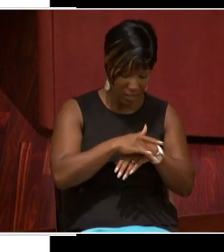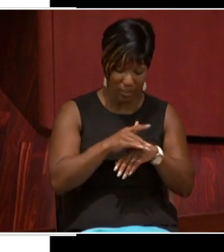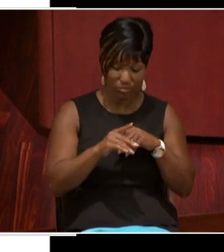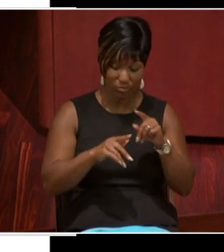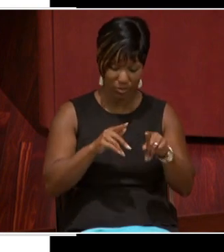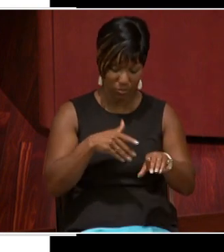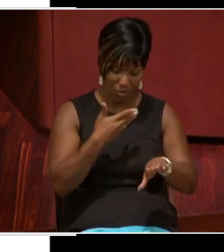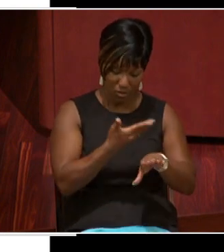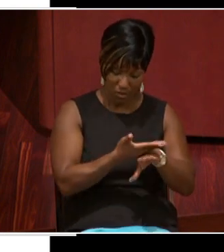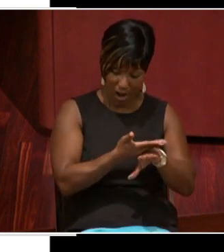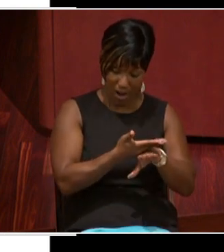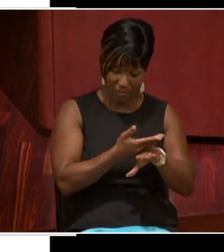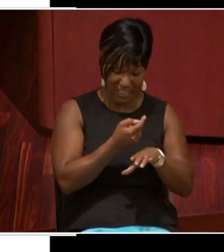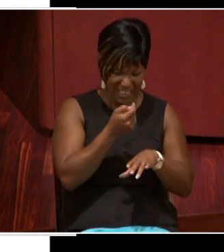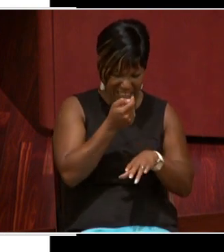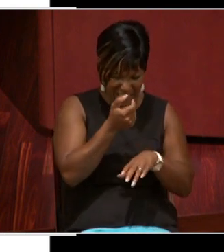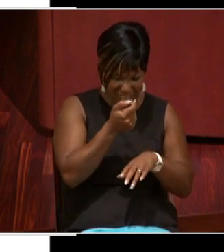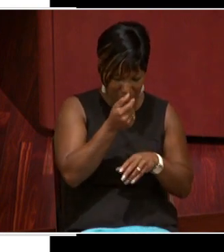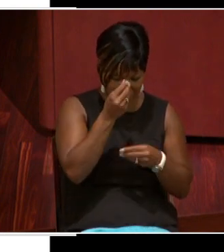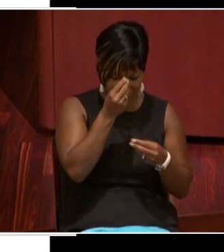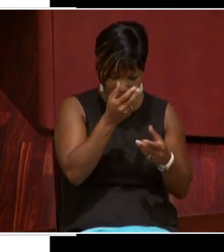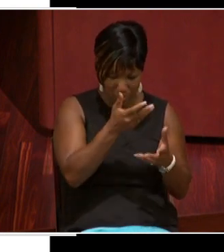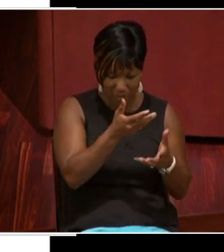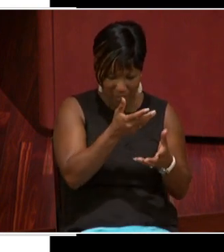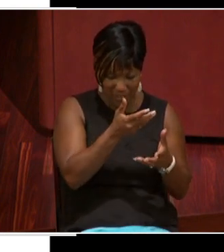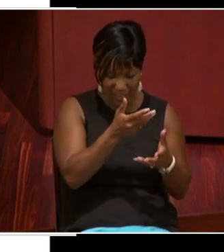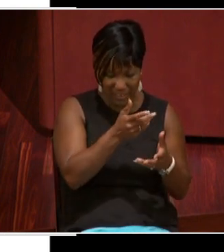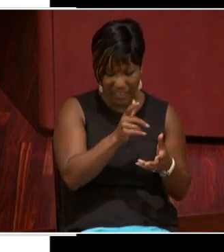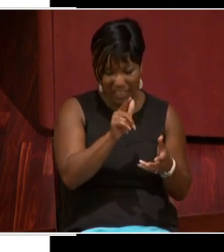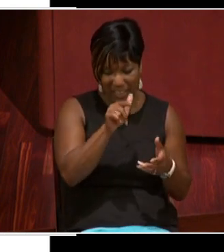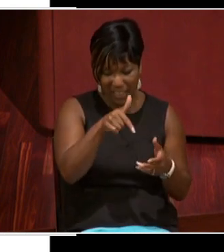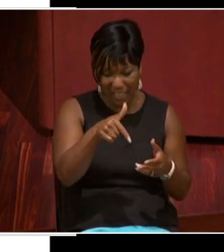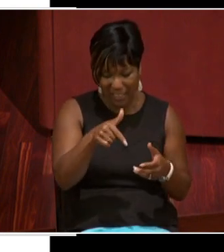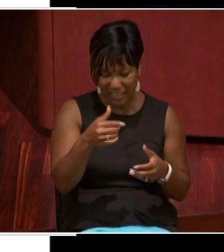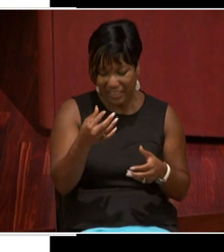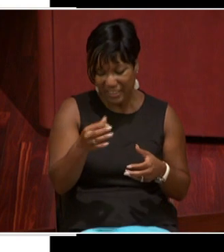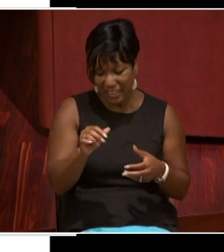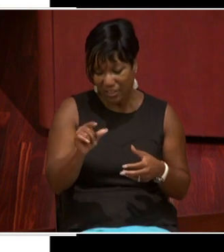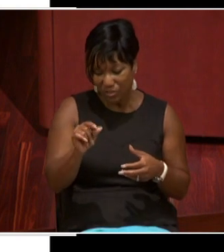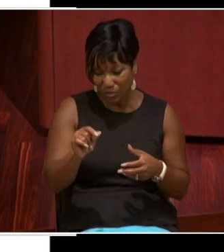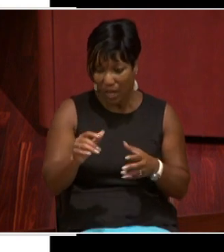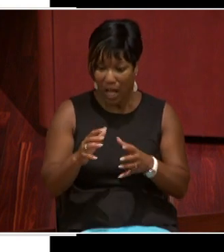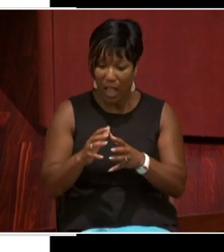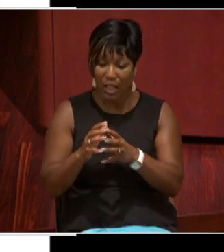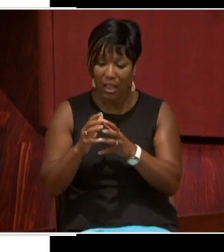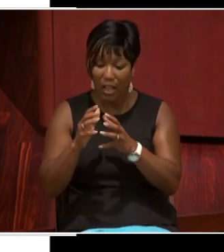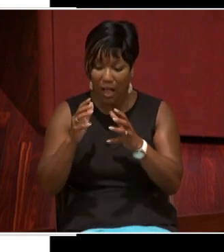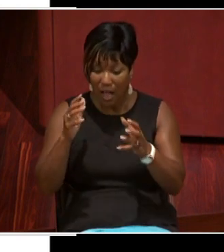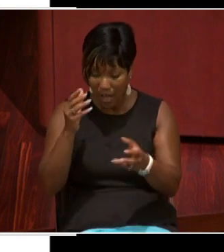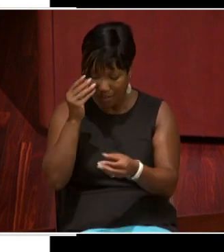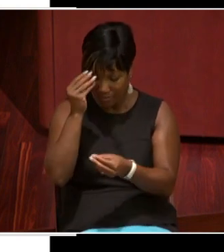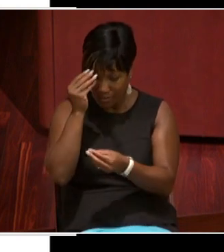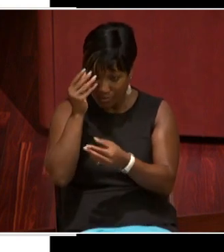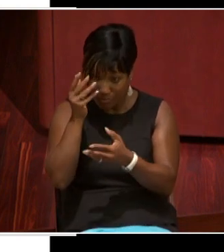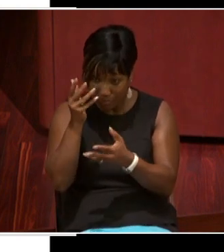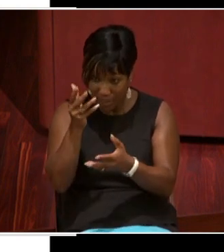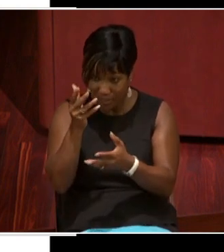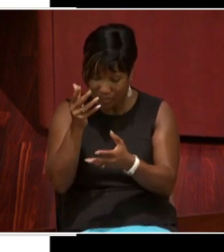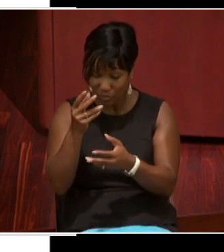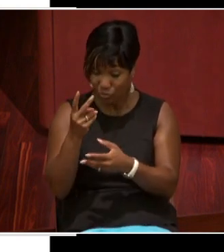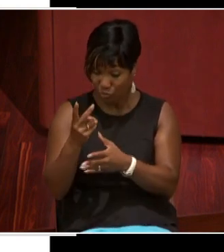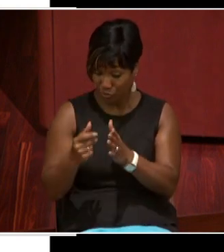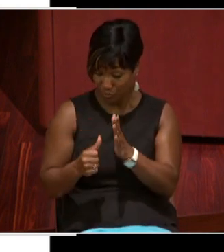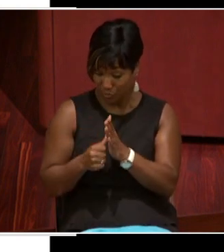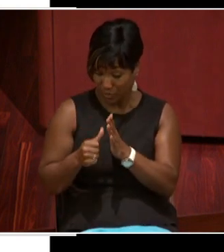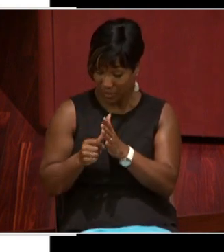records, there is very little information. When you get into the 1920s, there is a lot of information. Usually there's 2 pages